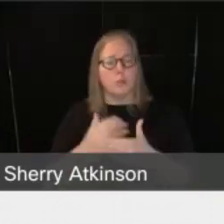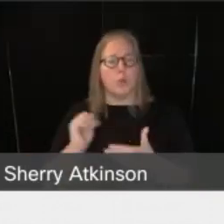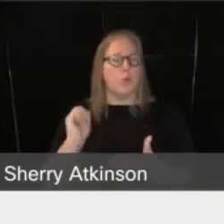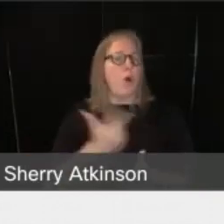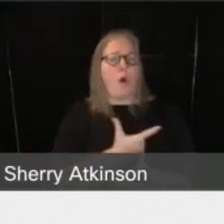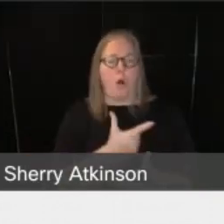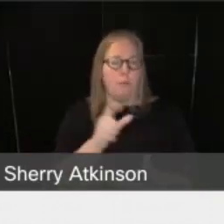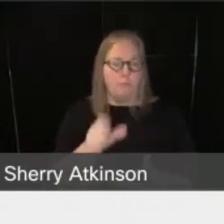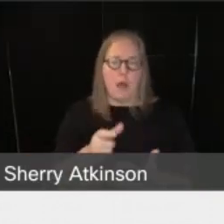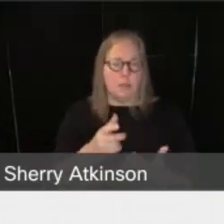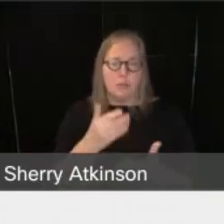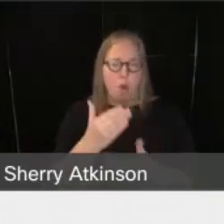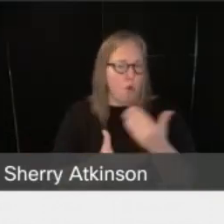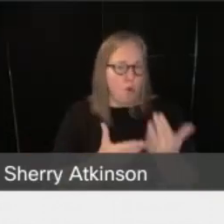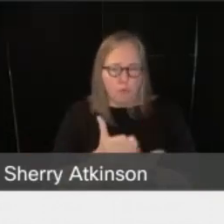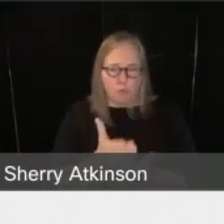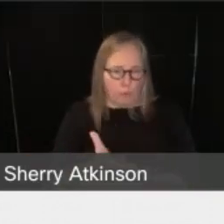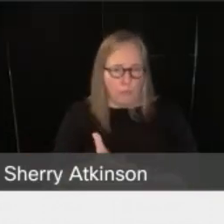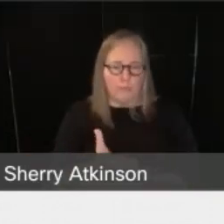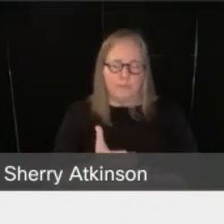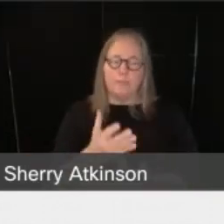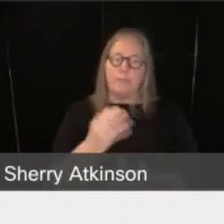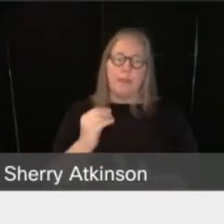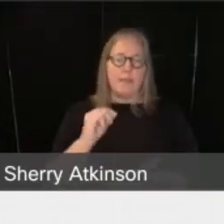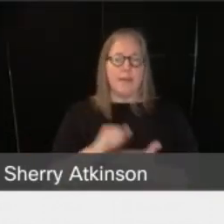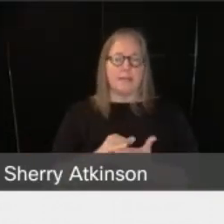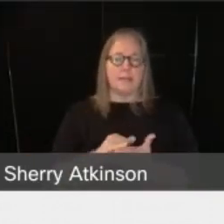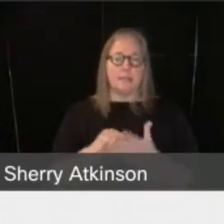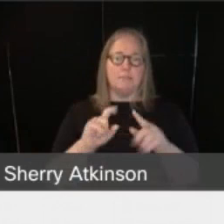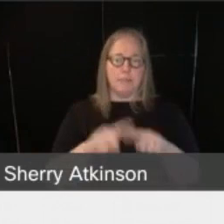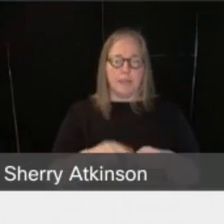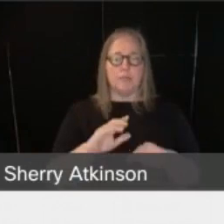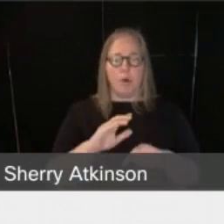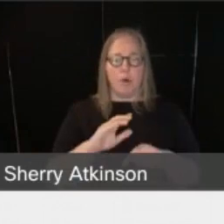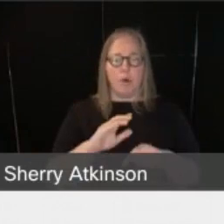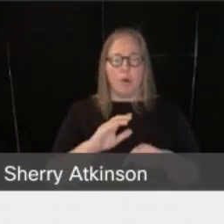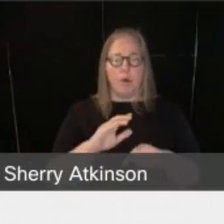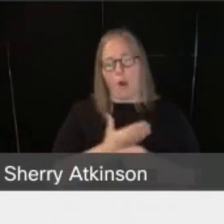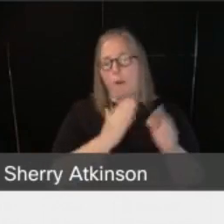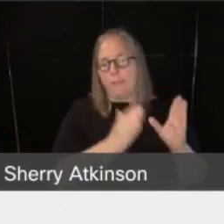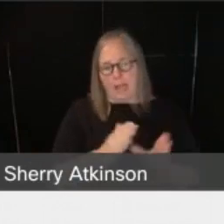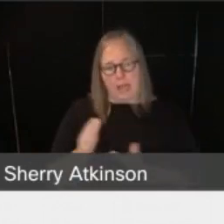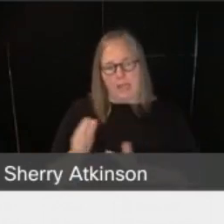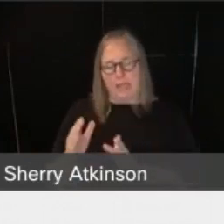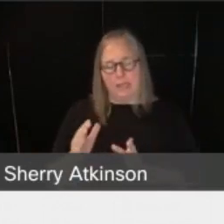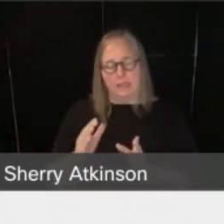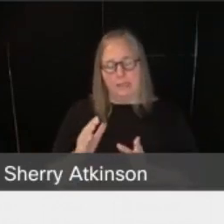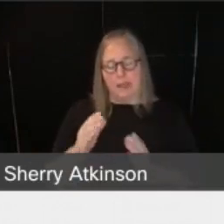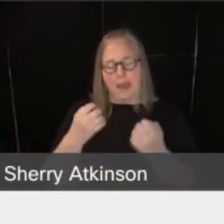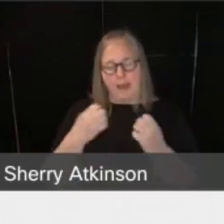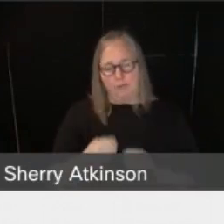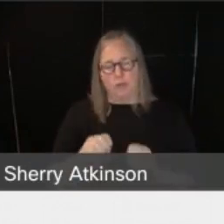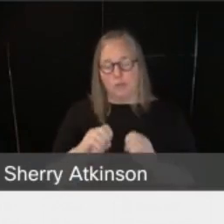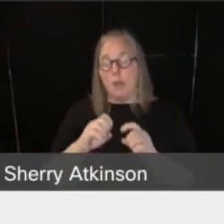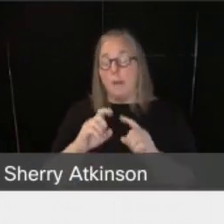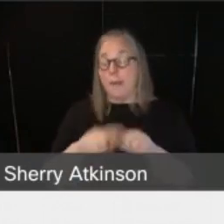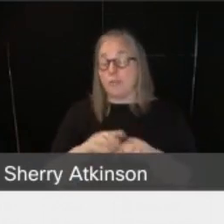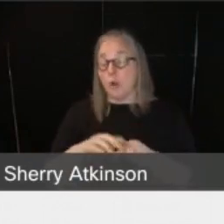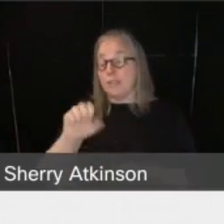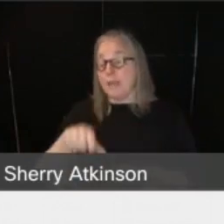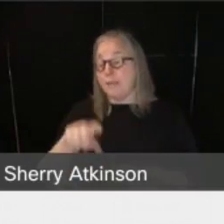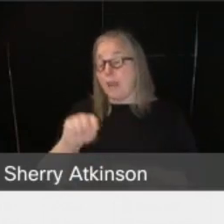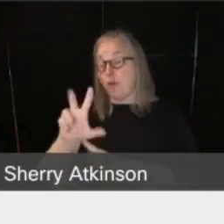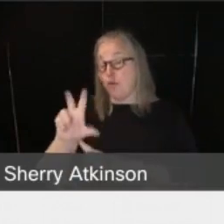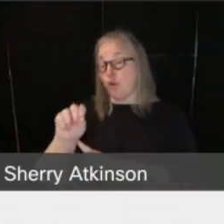through, which is based upon our planning efforts based on September 30th numbers. Those numbers have